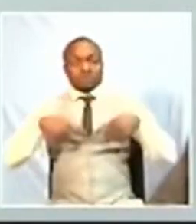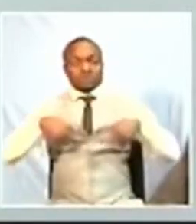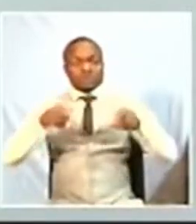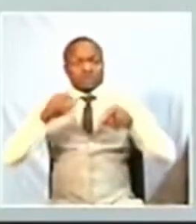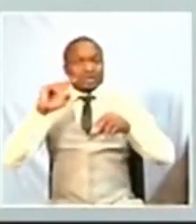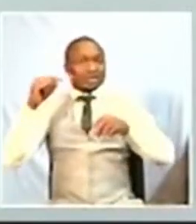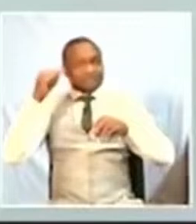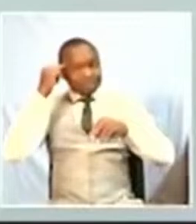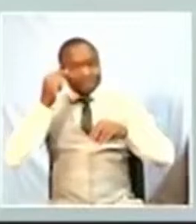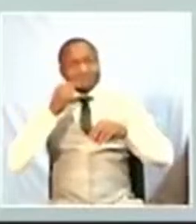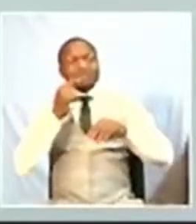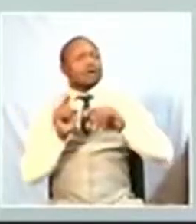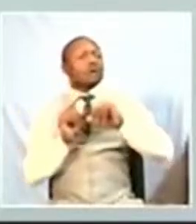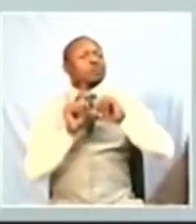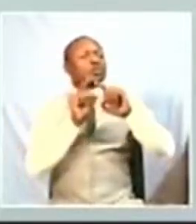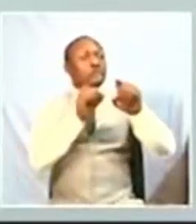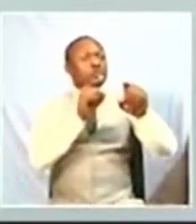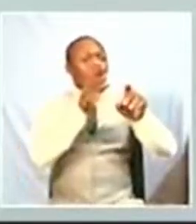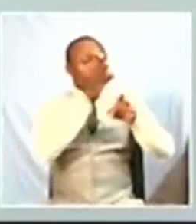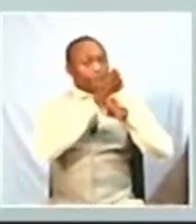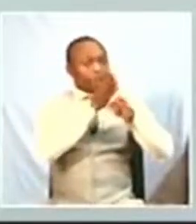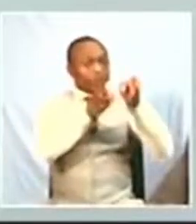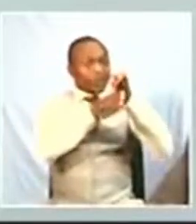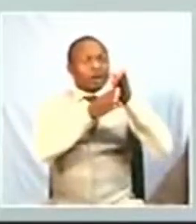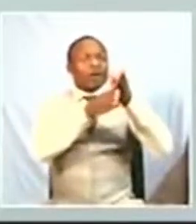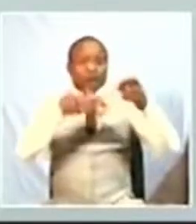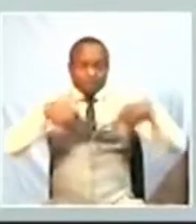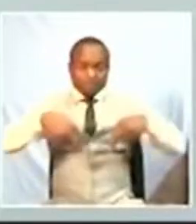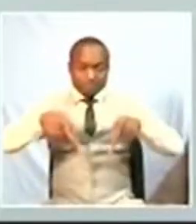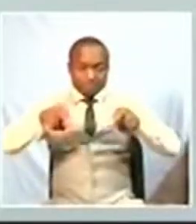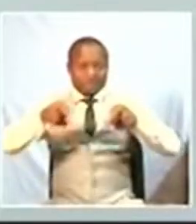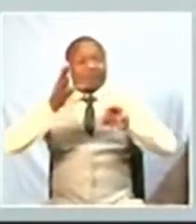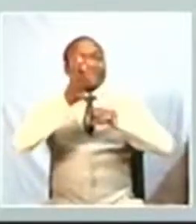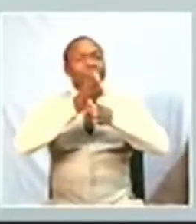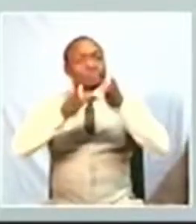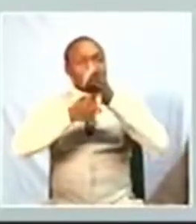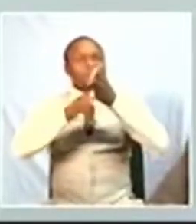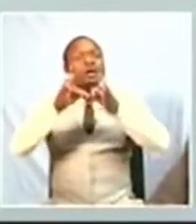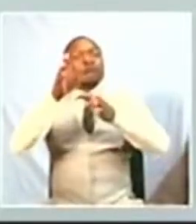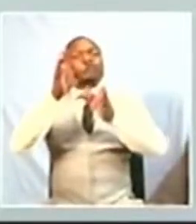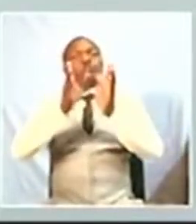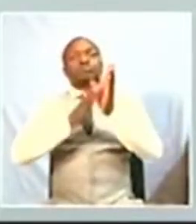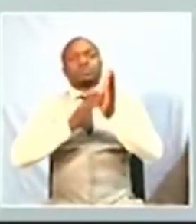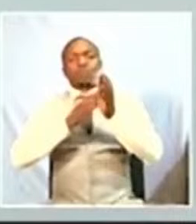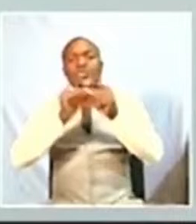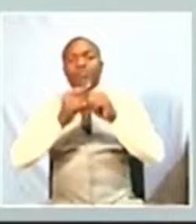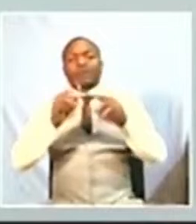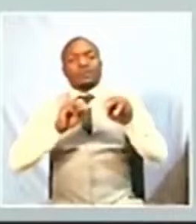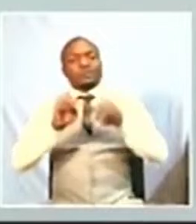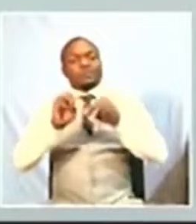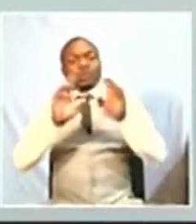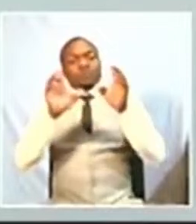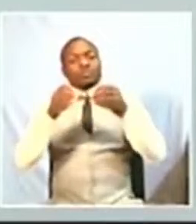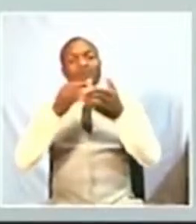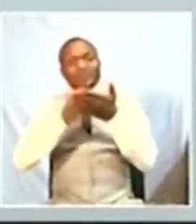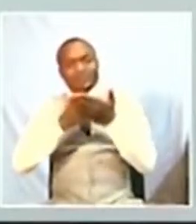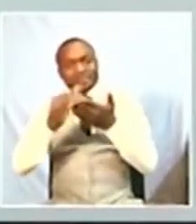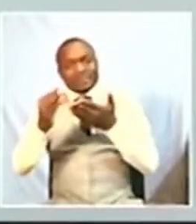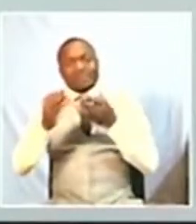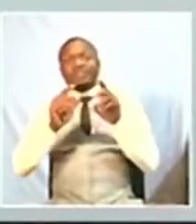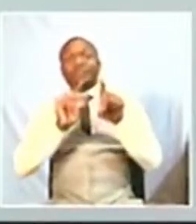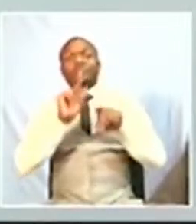go and do the road, go and do a primary school. But the management at the council is failing the people of